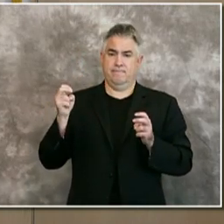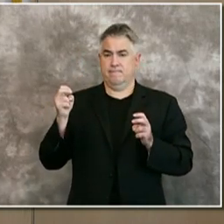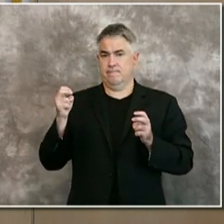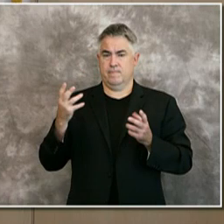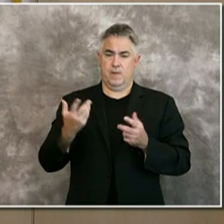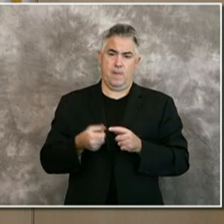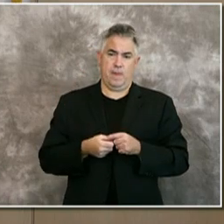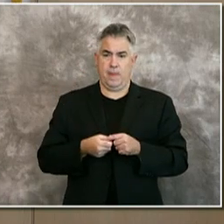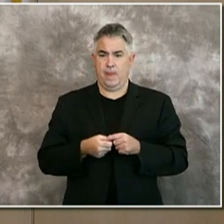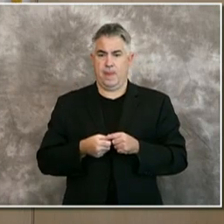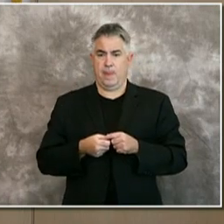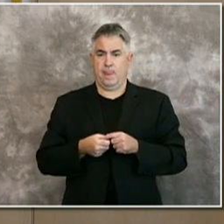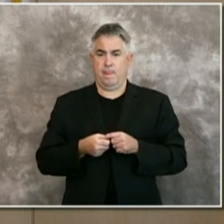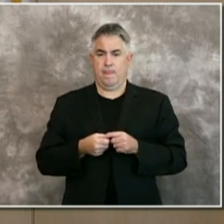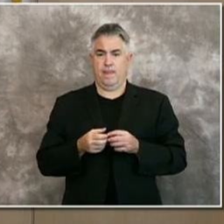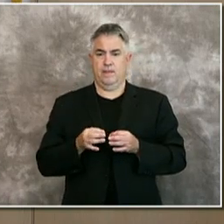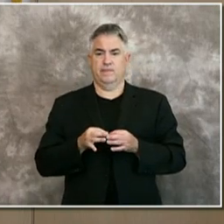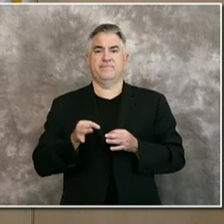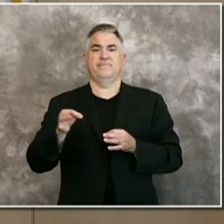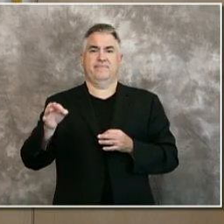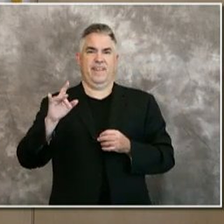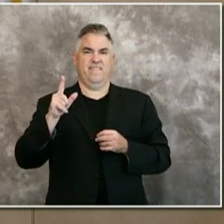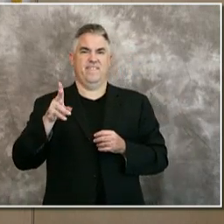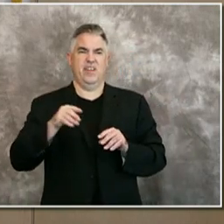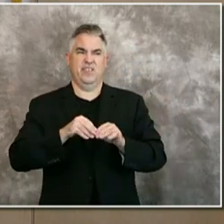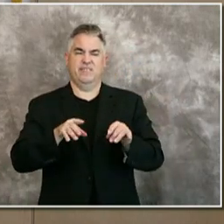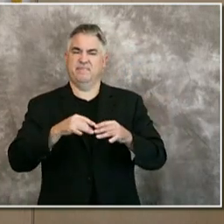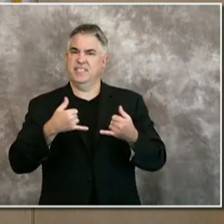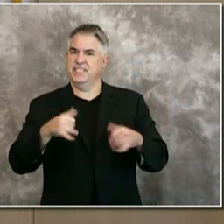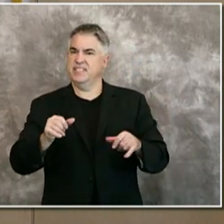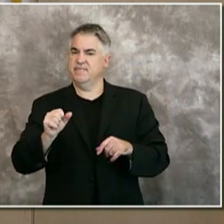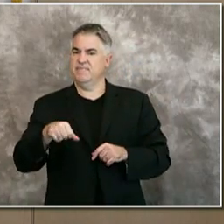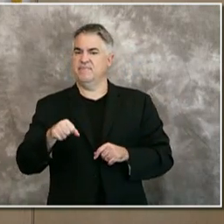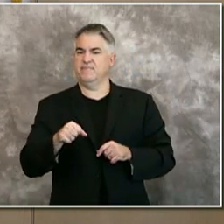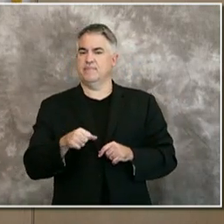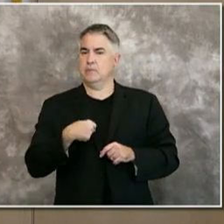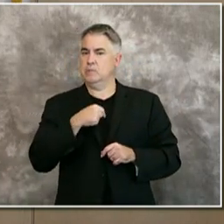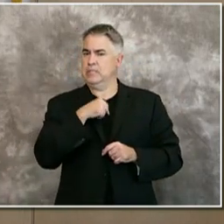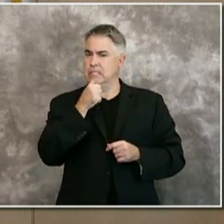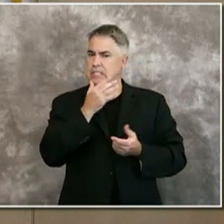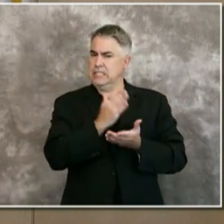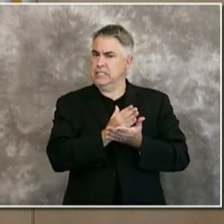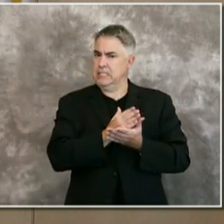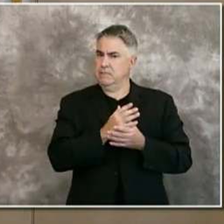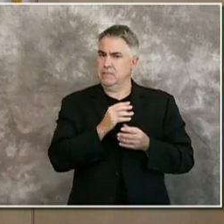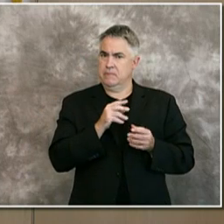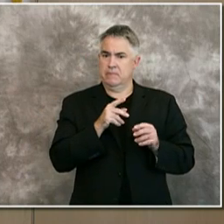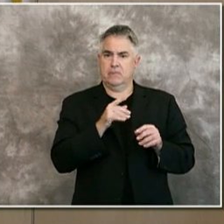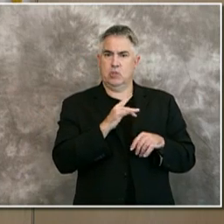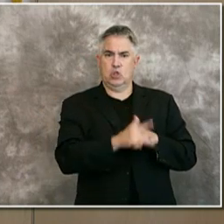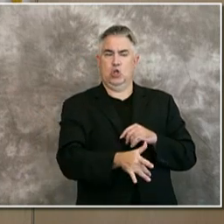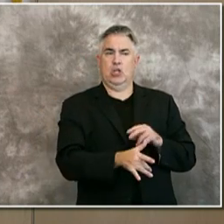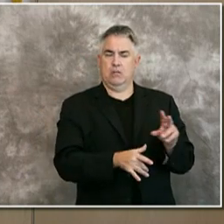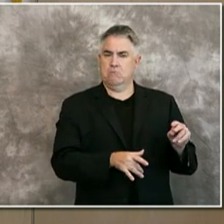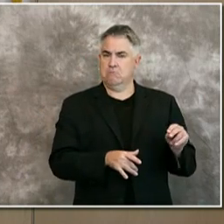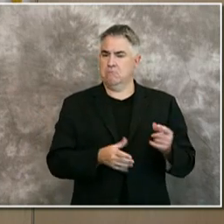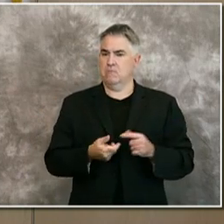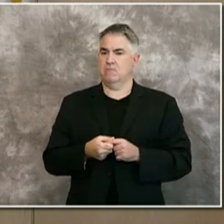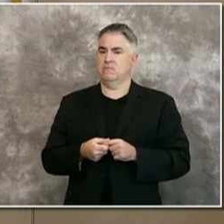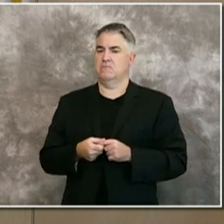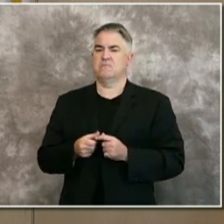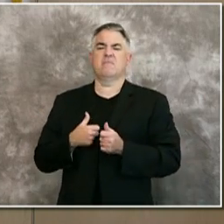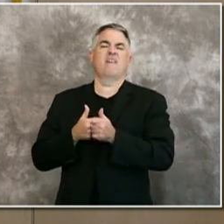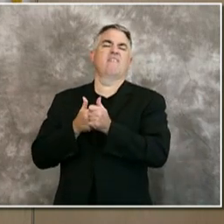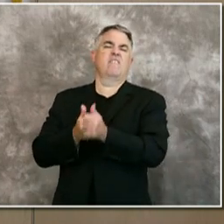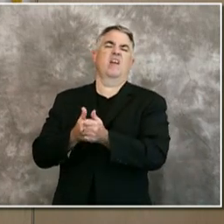extending the flu season. So we didn't stop anything prematurely. We followed the same process we usually